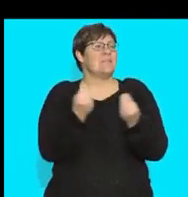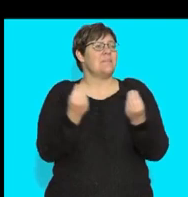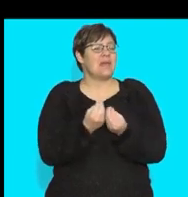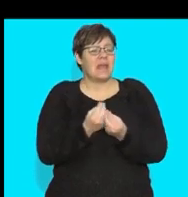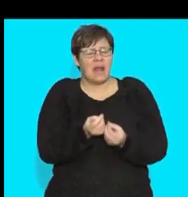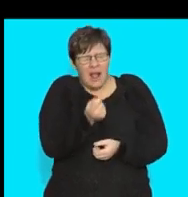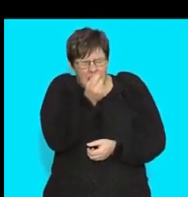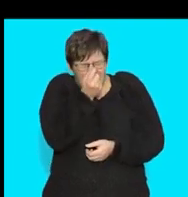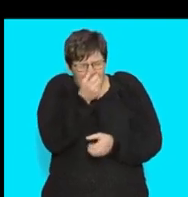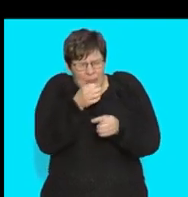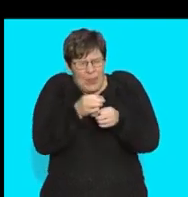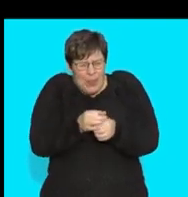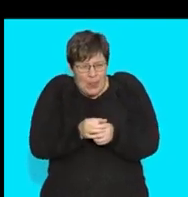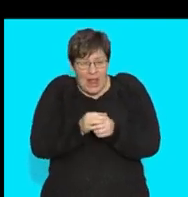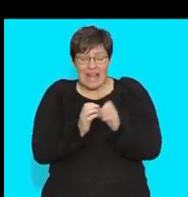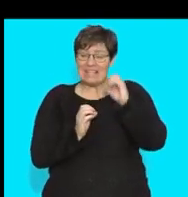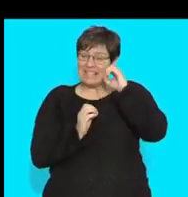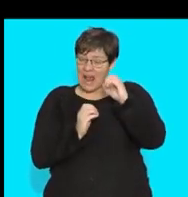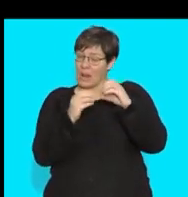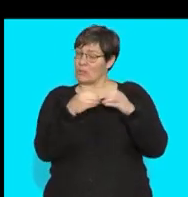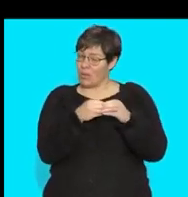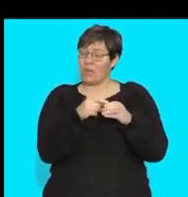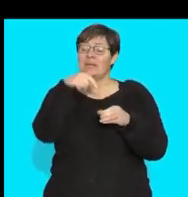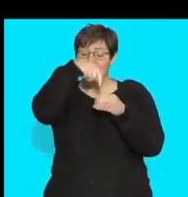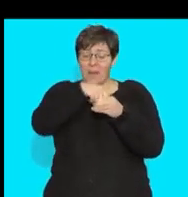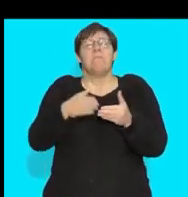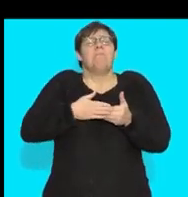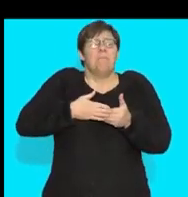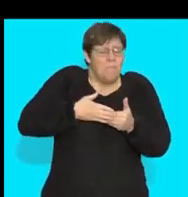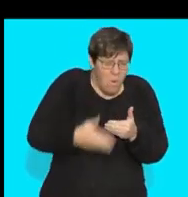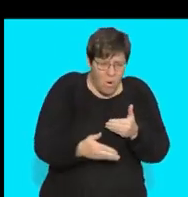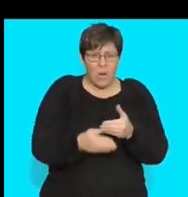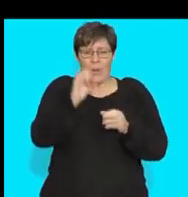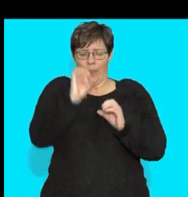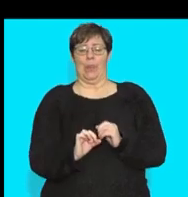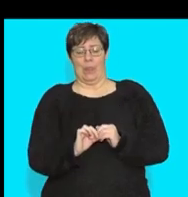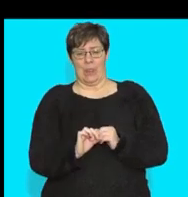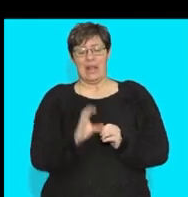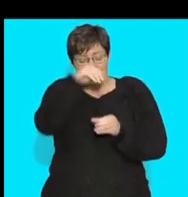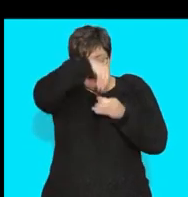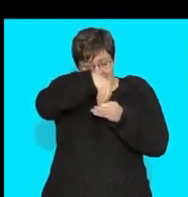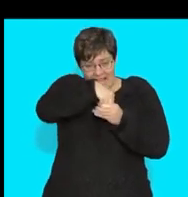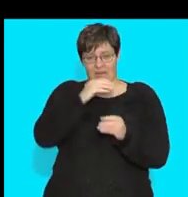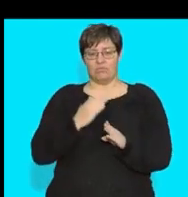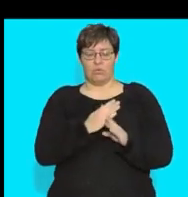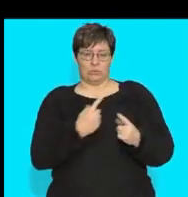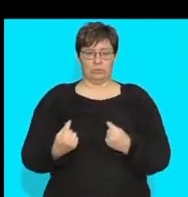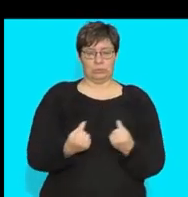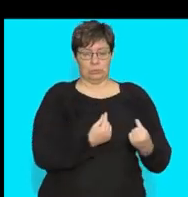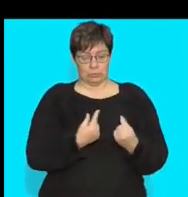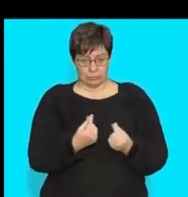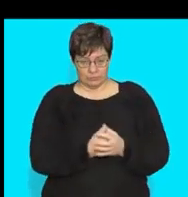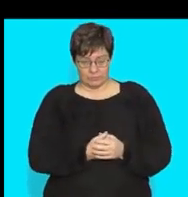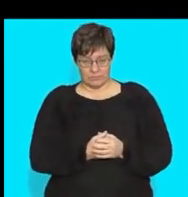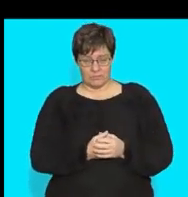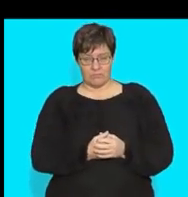something smaller than the cell, and it's going to work inside the cell. Okay, so